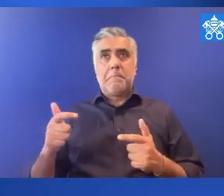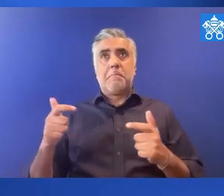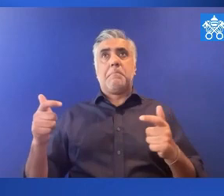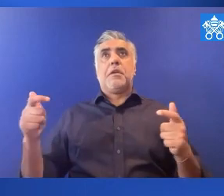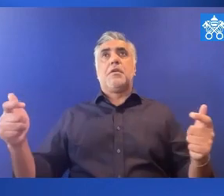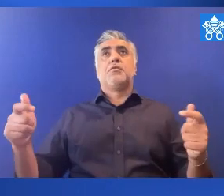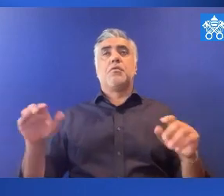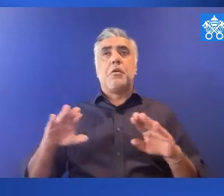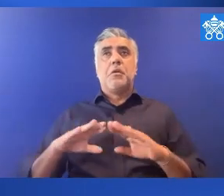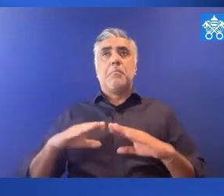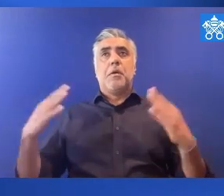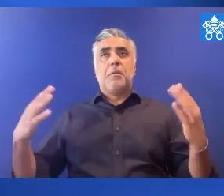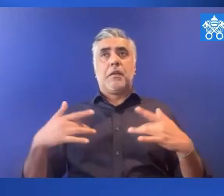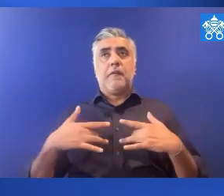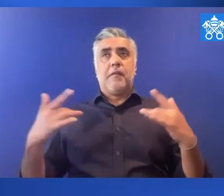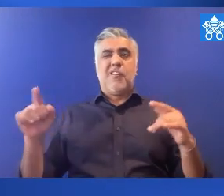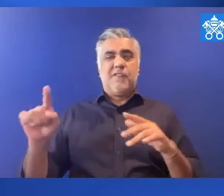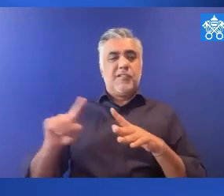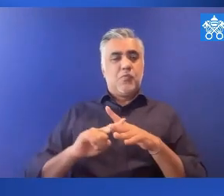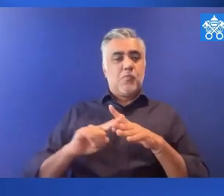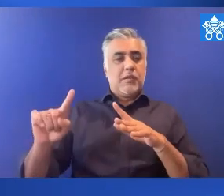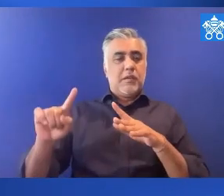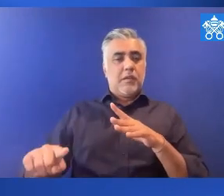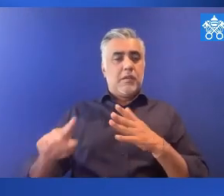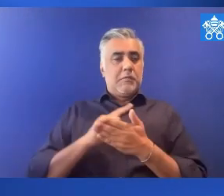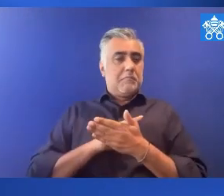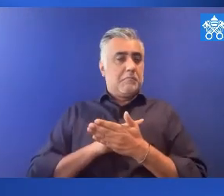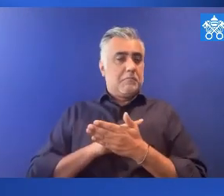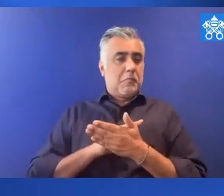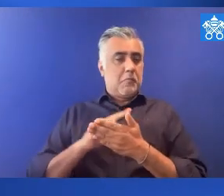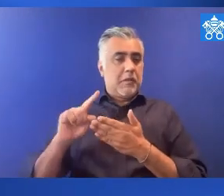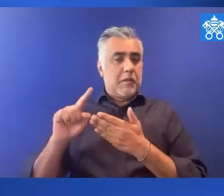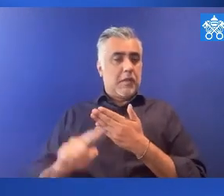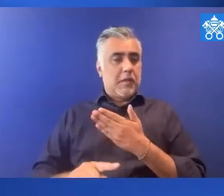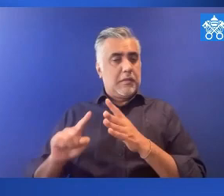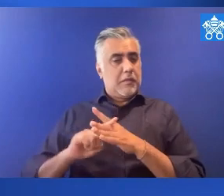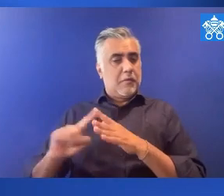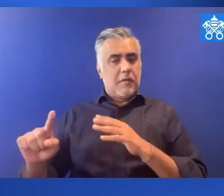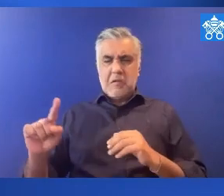It was really the only major public event of the weekend getaway.